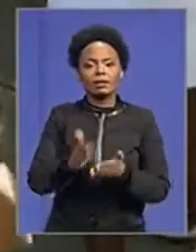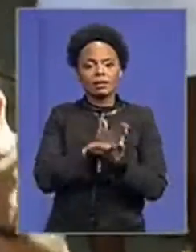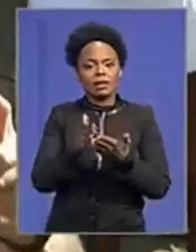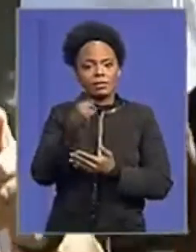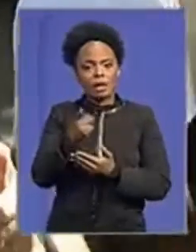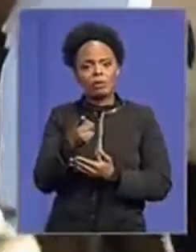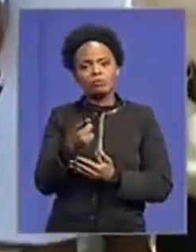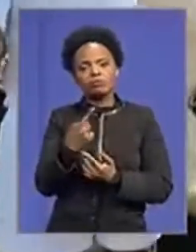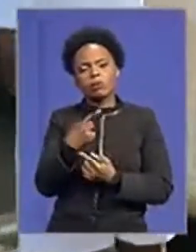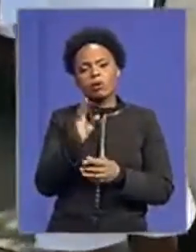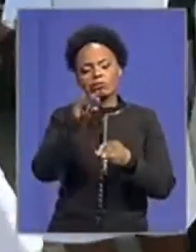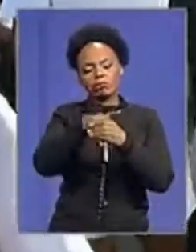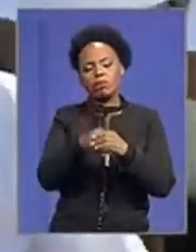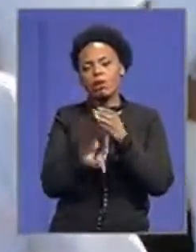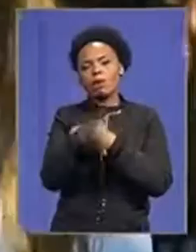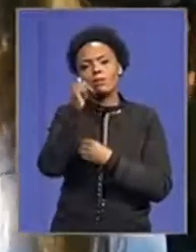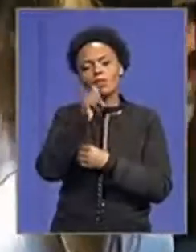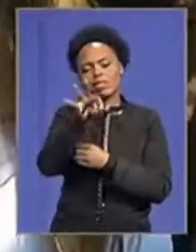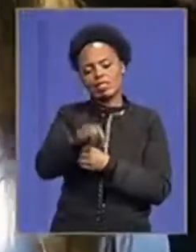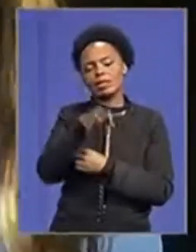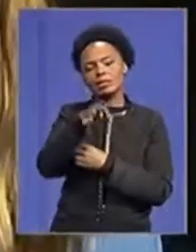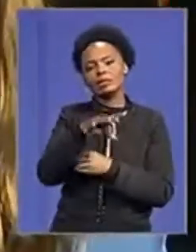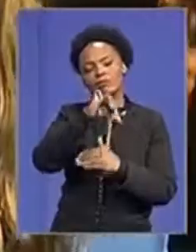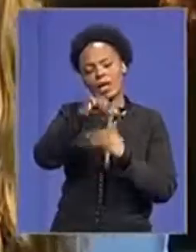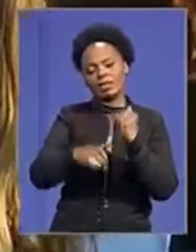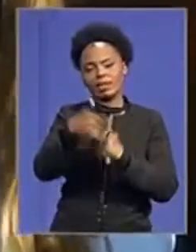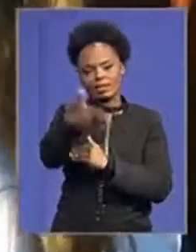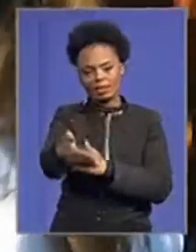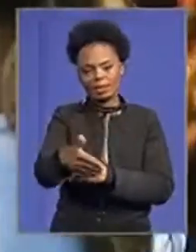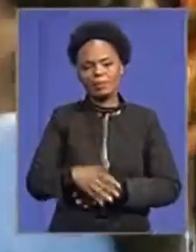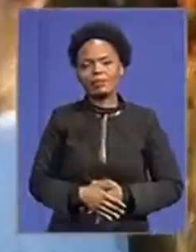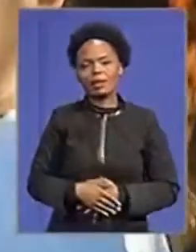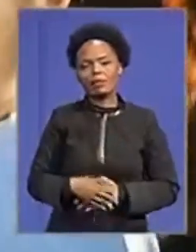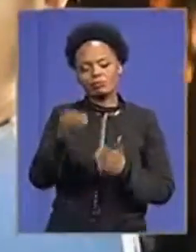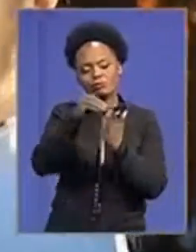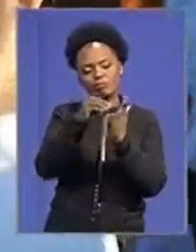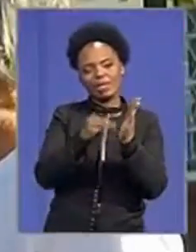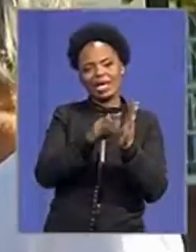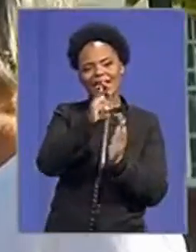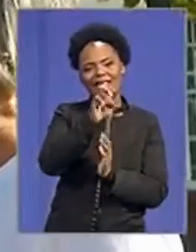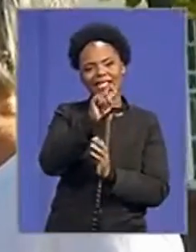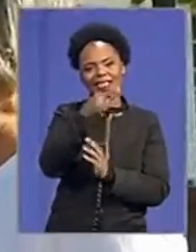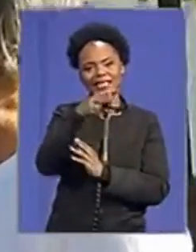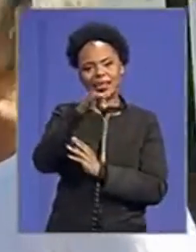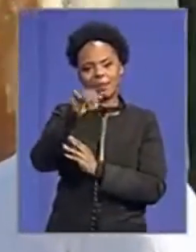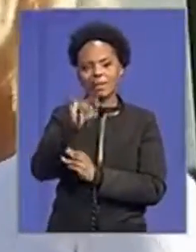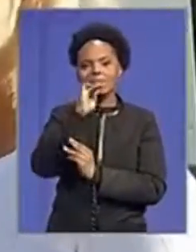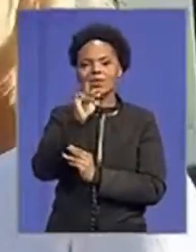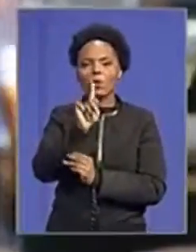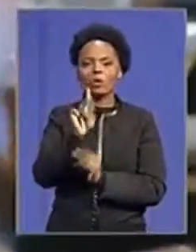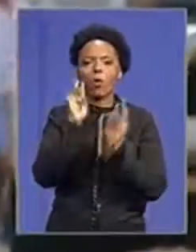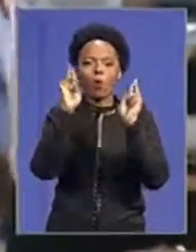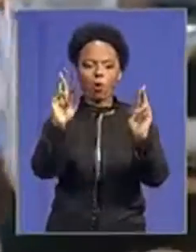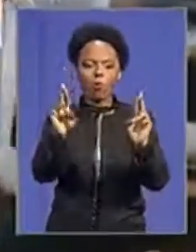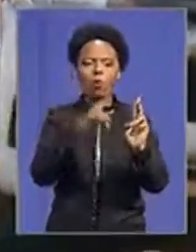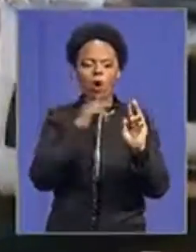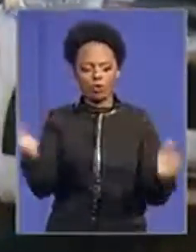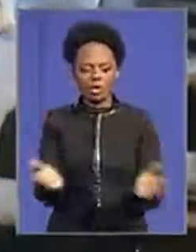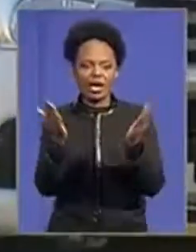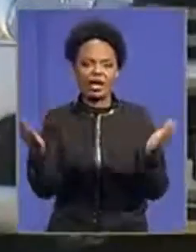ka la 13 kgweding e tlang. Mookotaba wa lona ke ithemba e leng se bolelang tshepo ho kgothatsa Dimathi